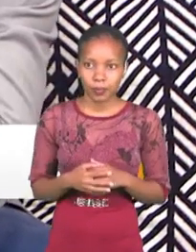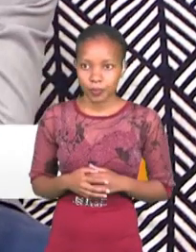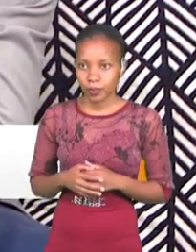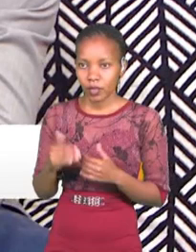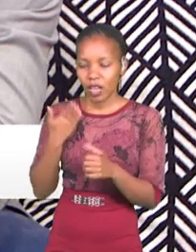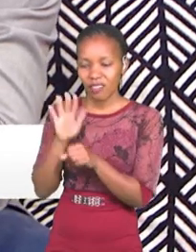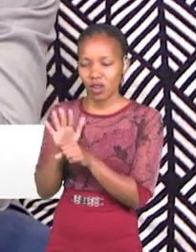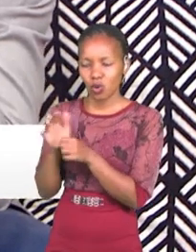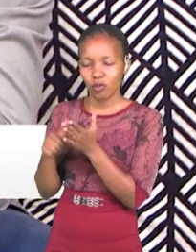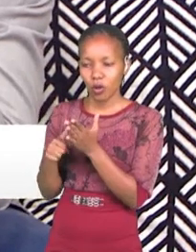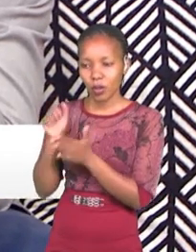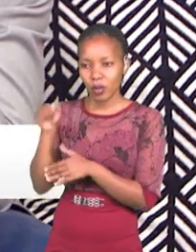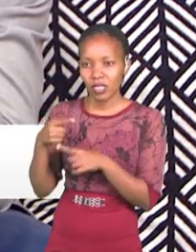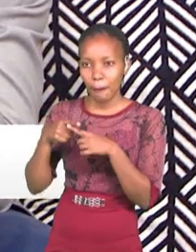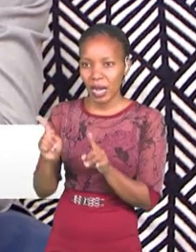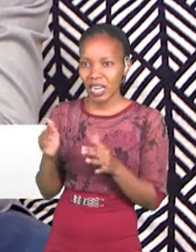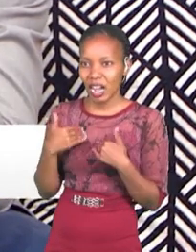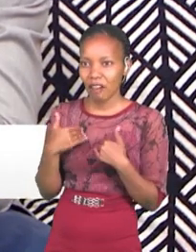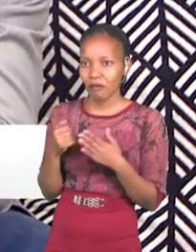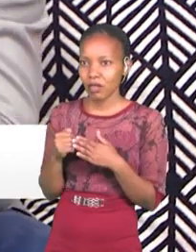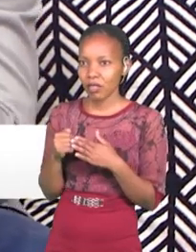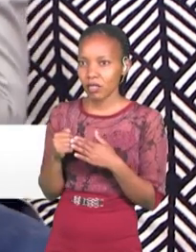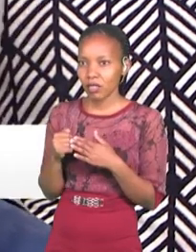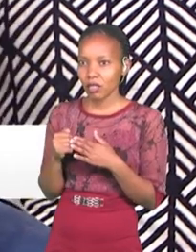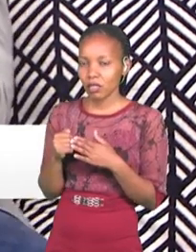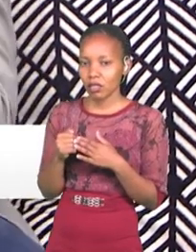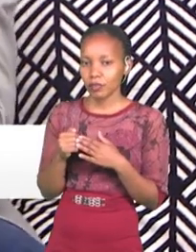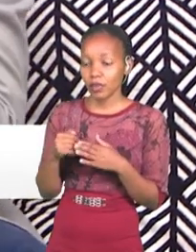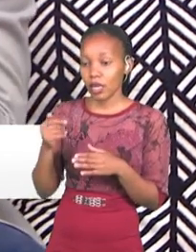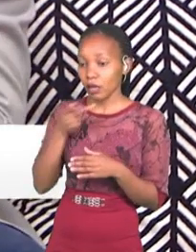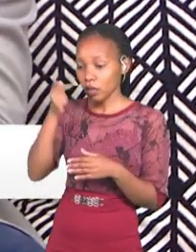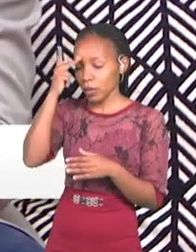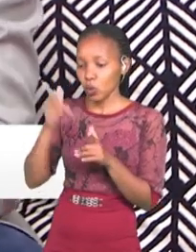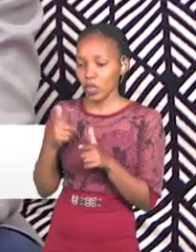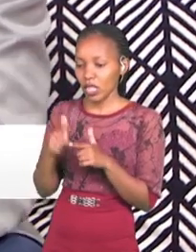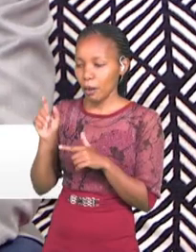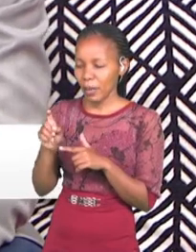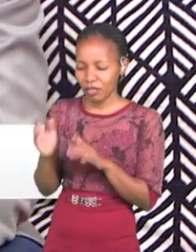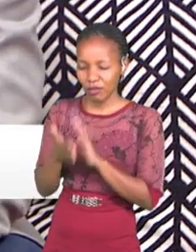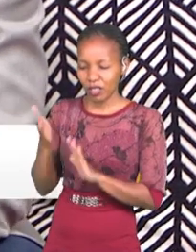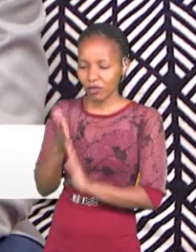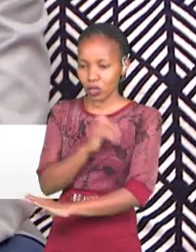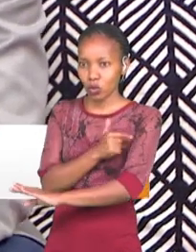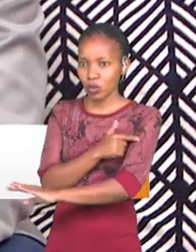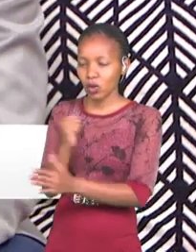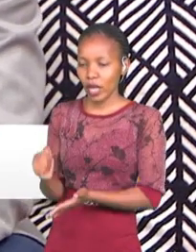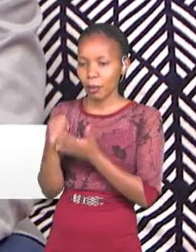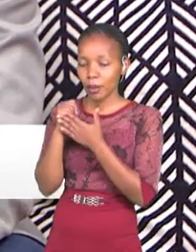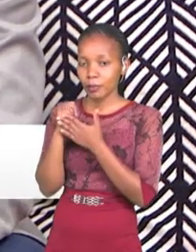much complications, but you have those alarming signals that as a parent you need to run quickly for